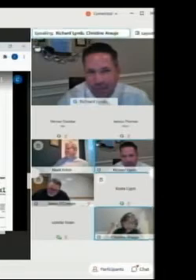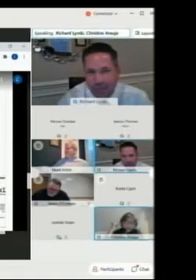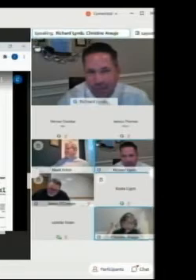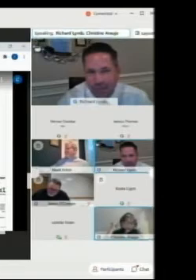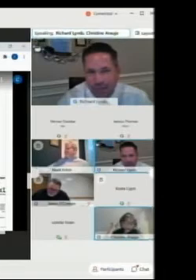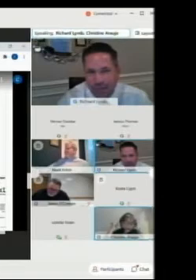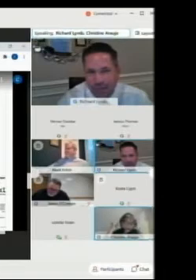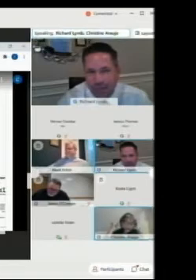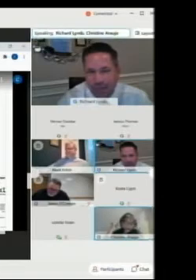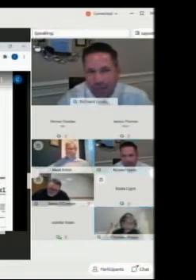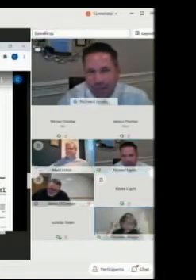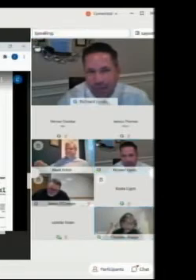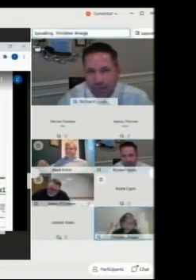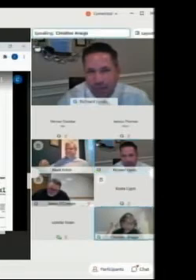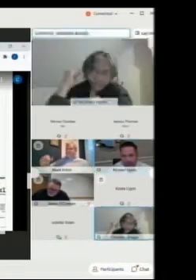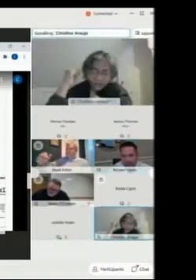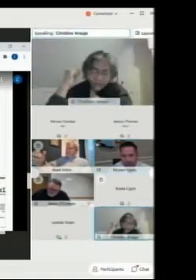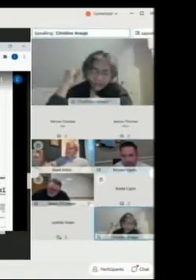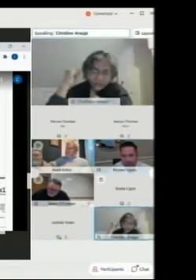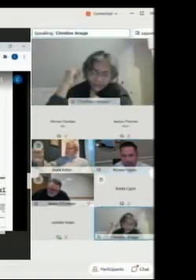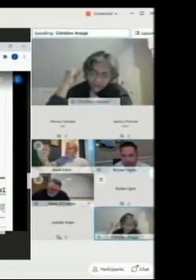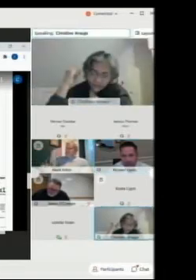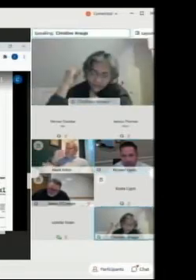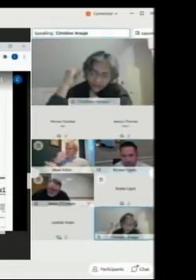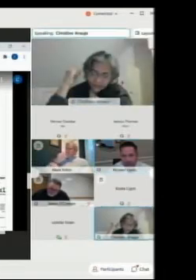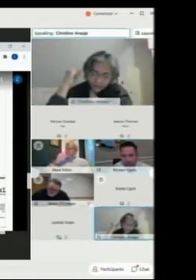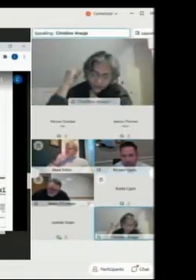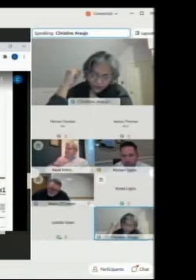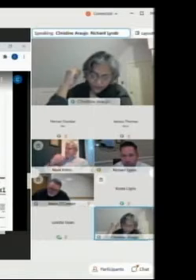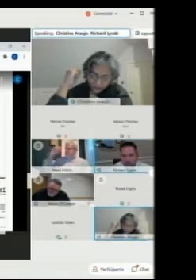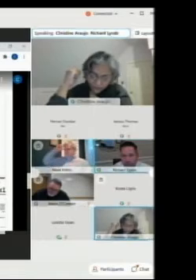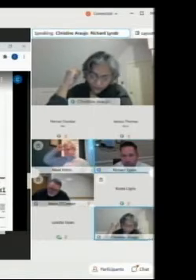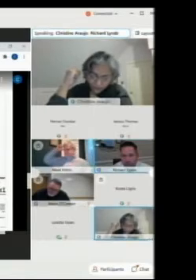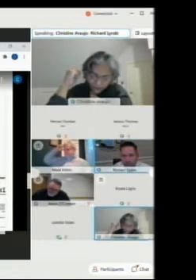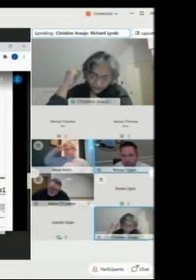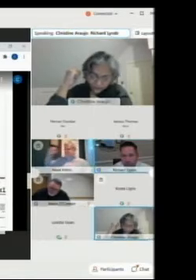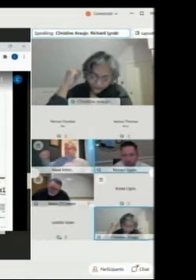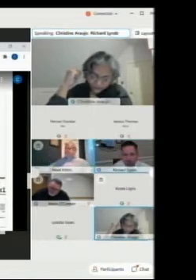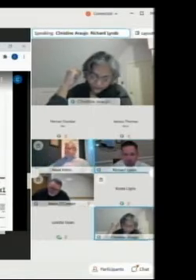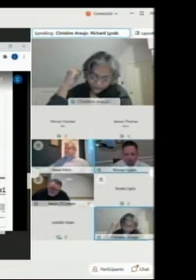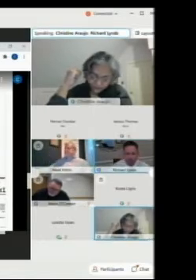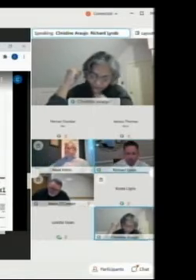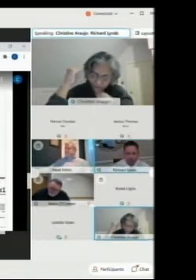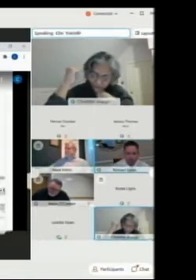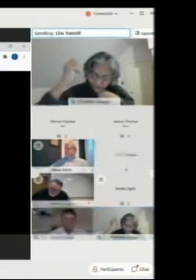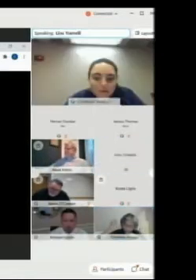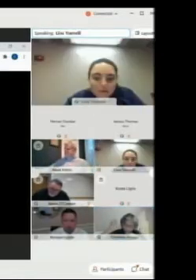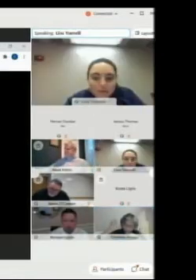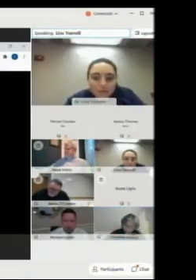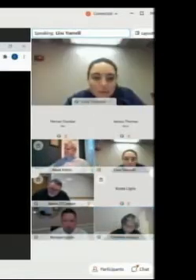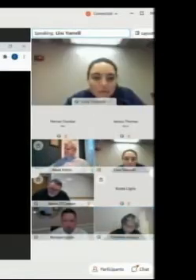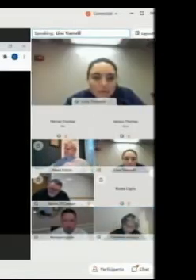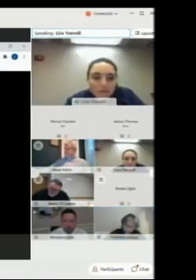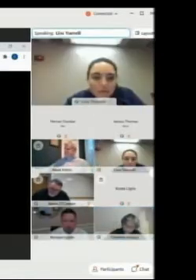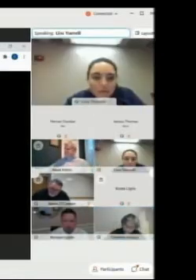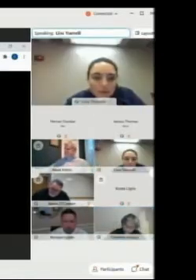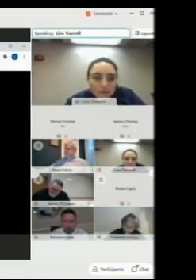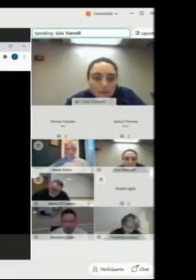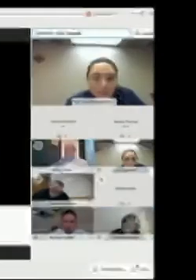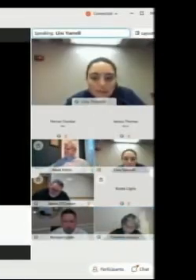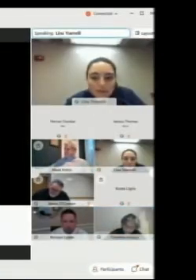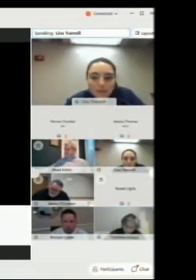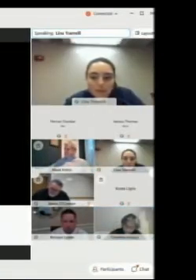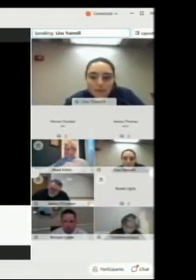support. The Office of Neighborhood Services received letters of opposition from abutters based on FAR, excessive, density, and lack